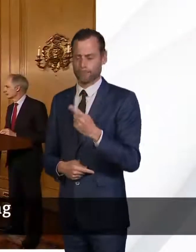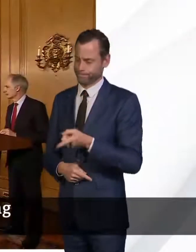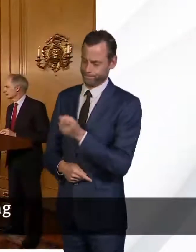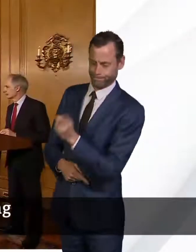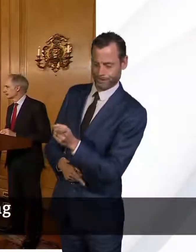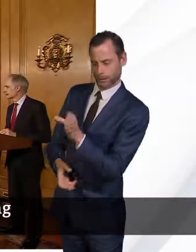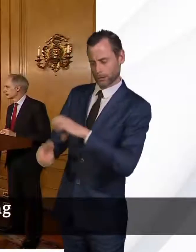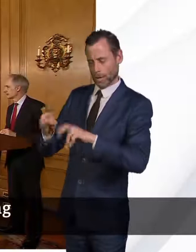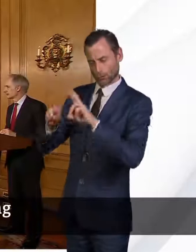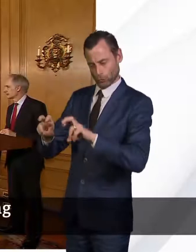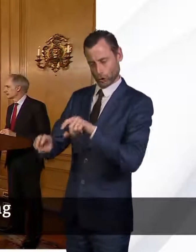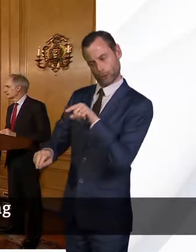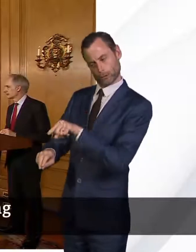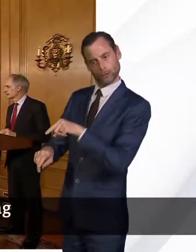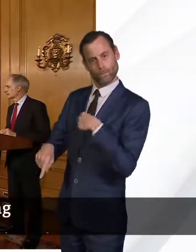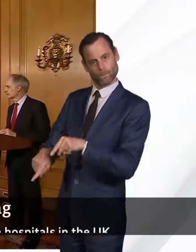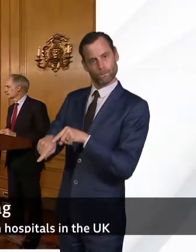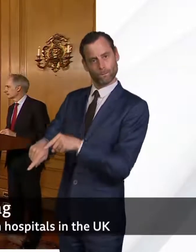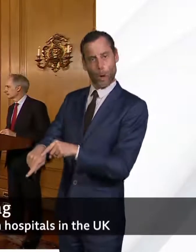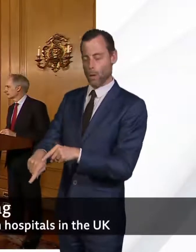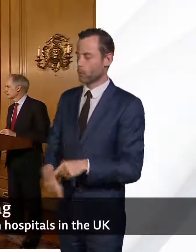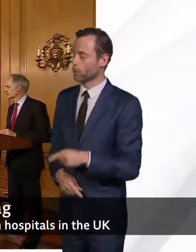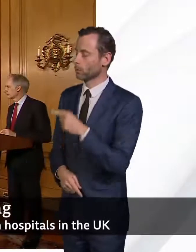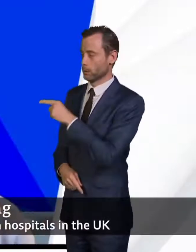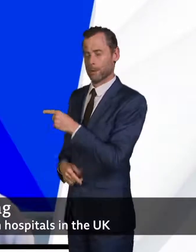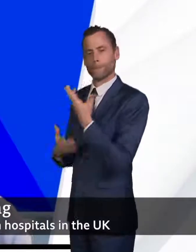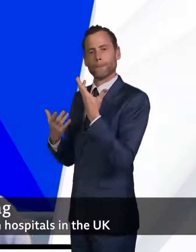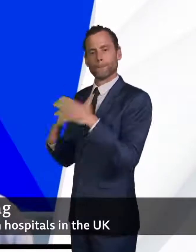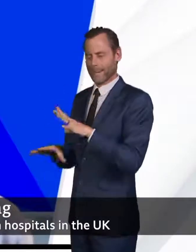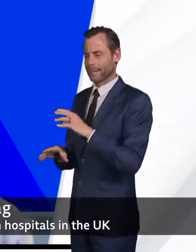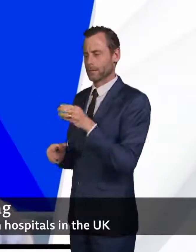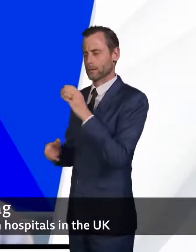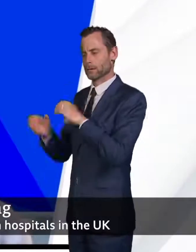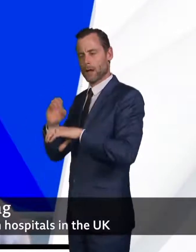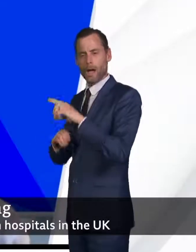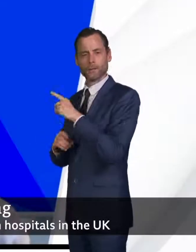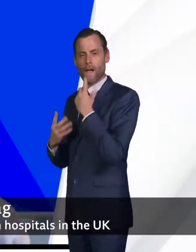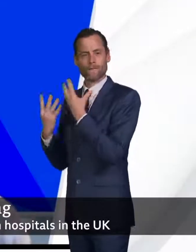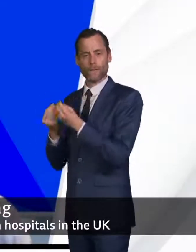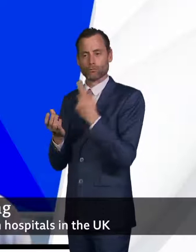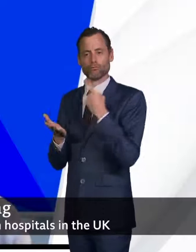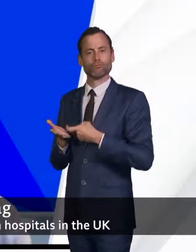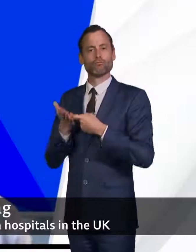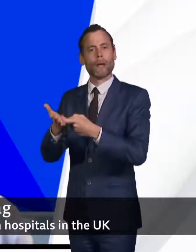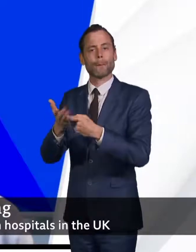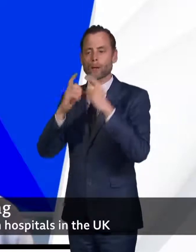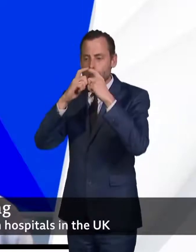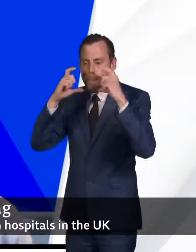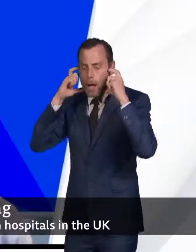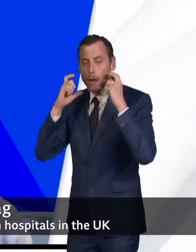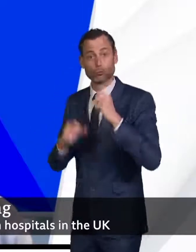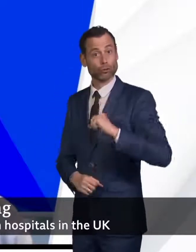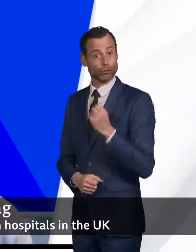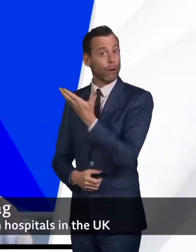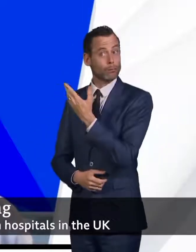your scientific advisors made a new recommendation in relation to the use of face masks. Scotland today becoming the latest country to recommend they